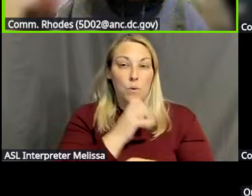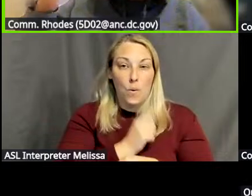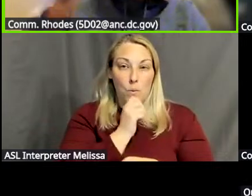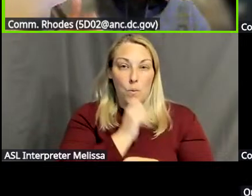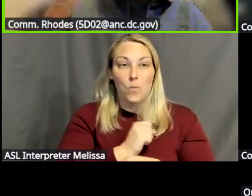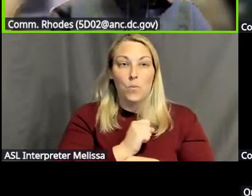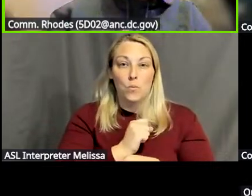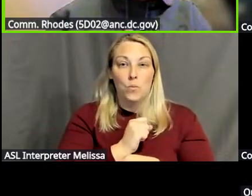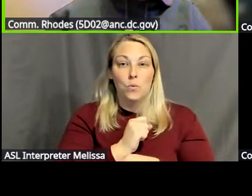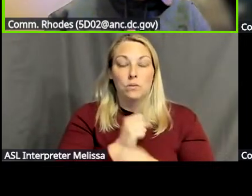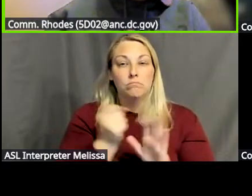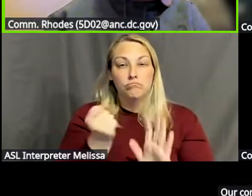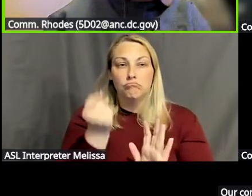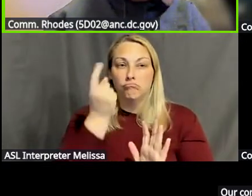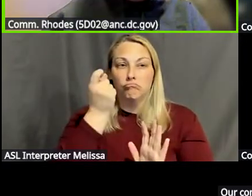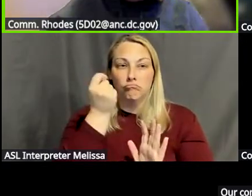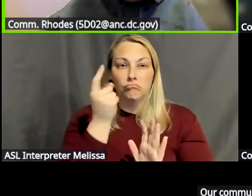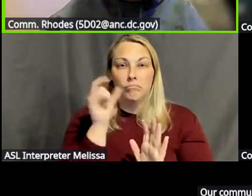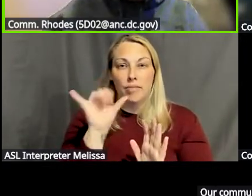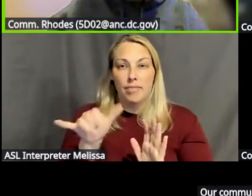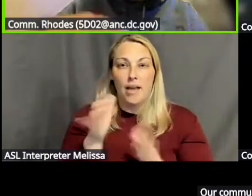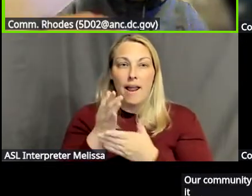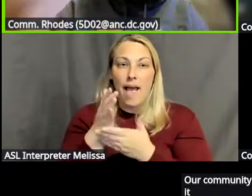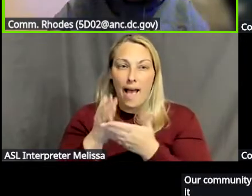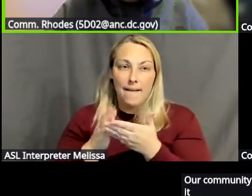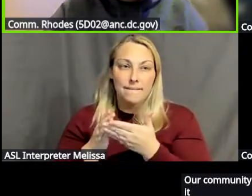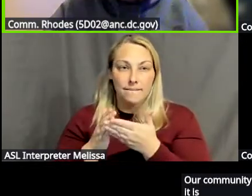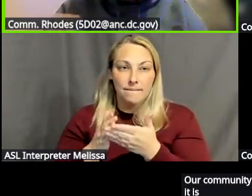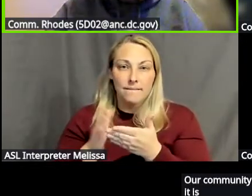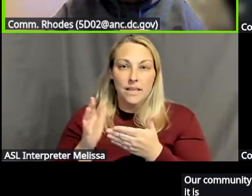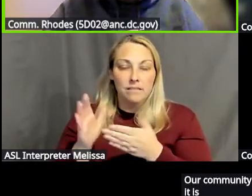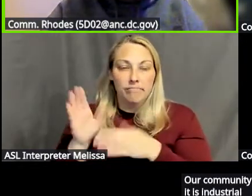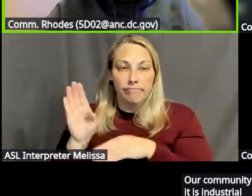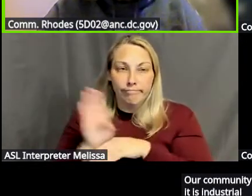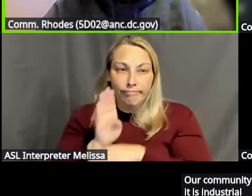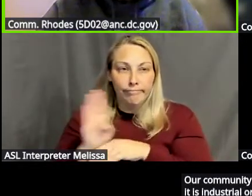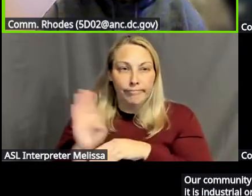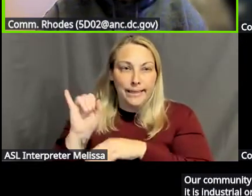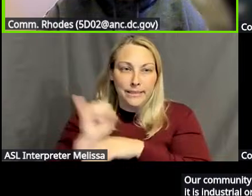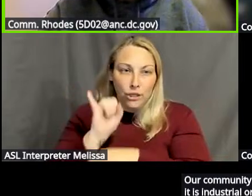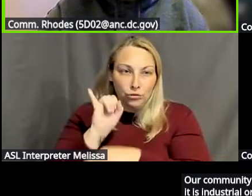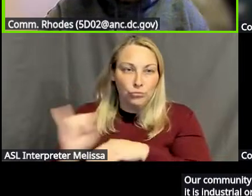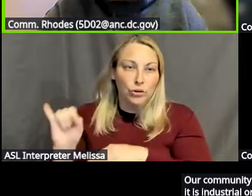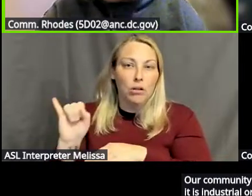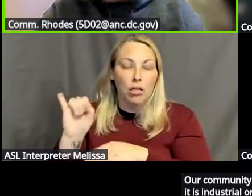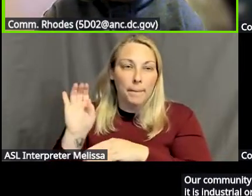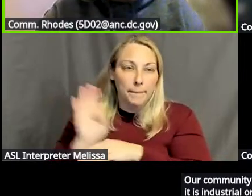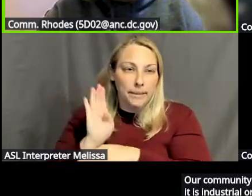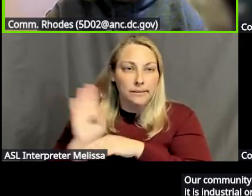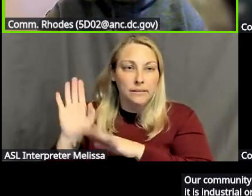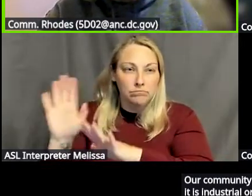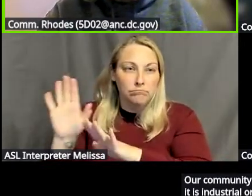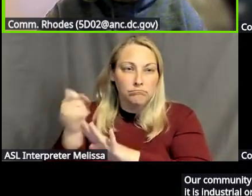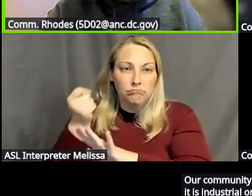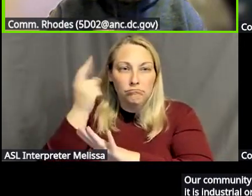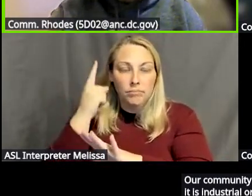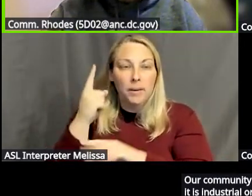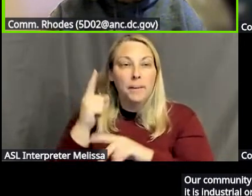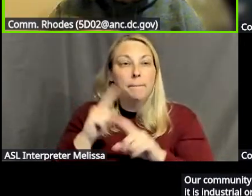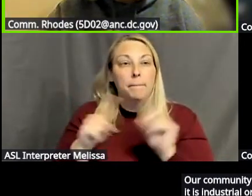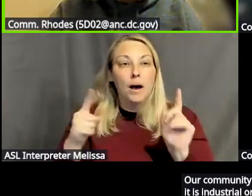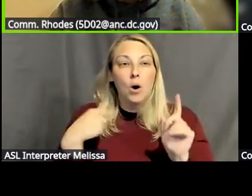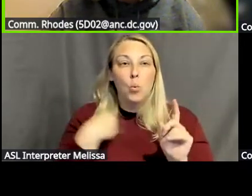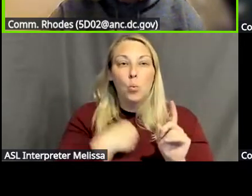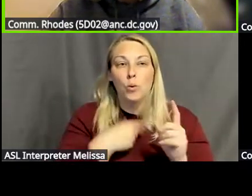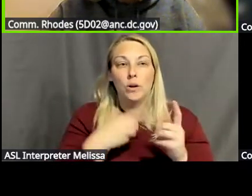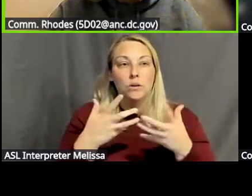we understand that half of it is industrial or business, but we don't want to saturate our community with a lot